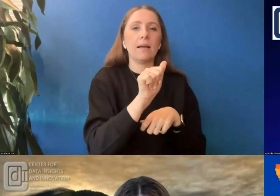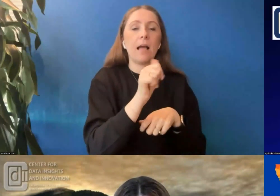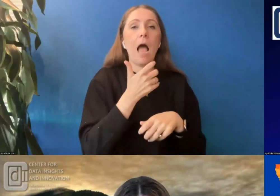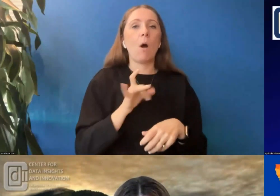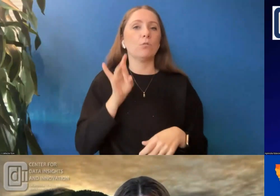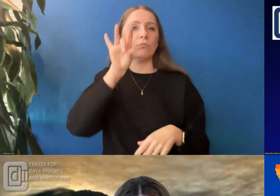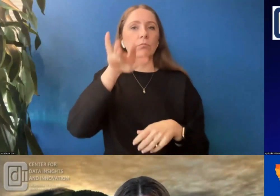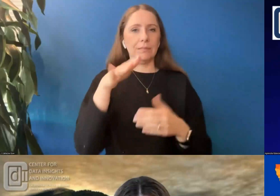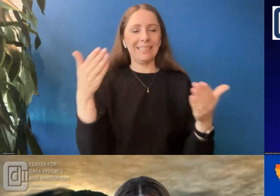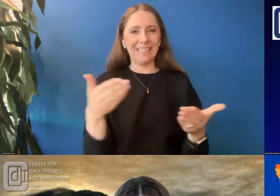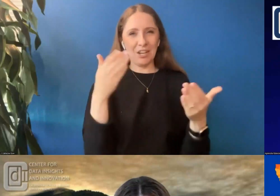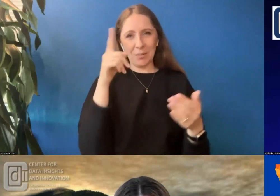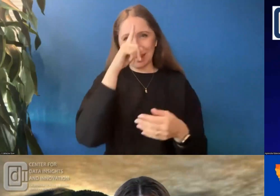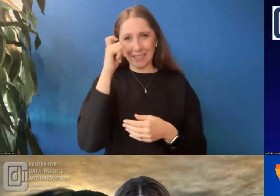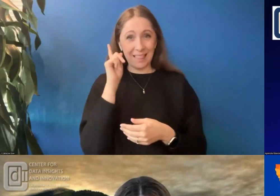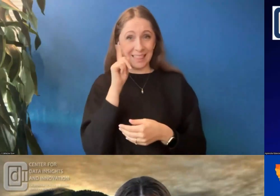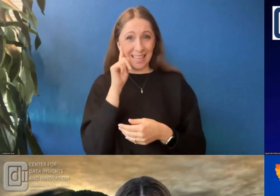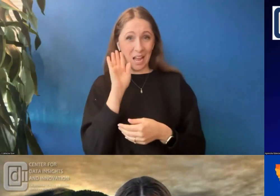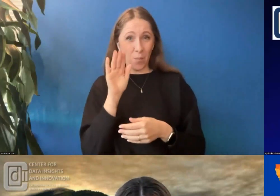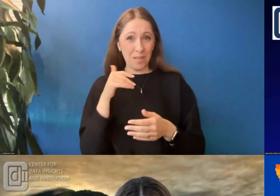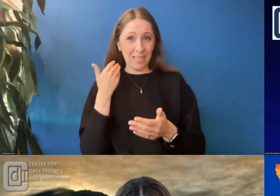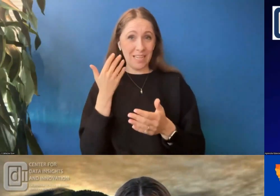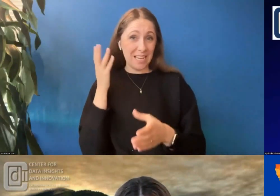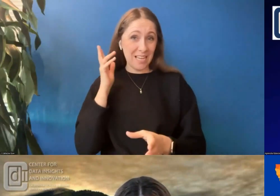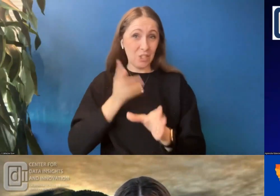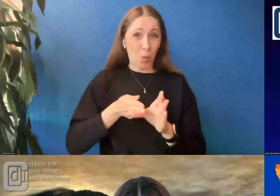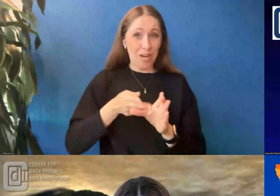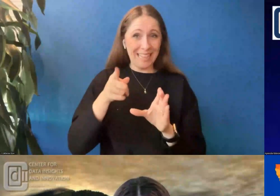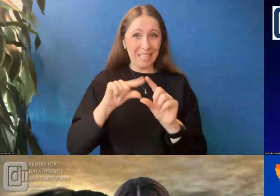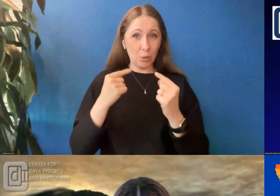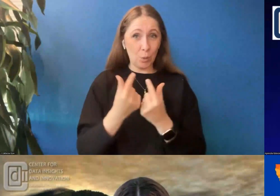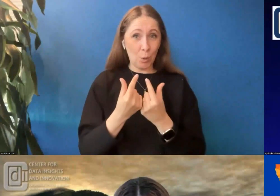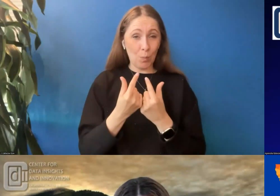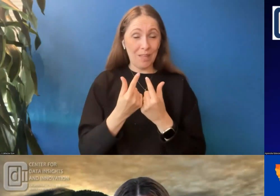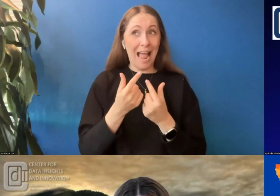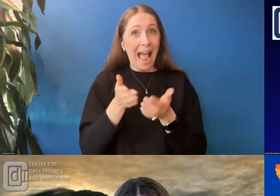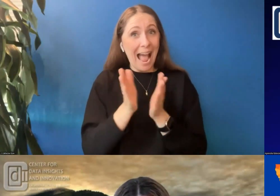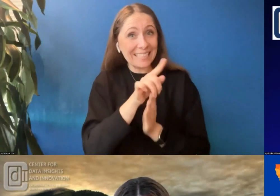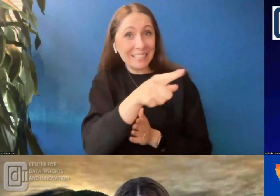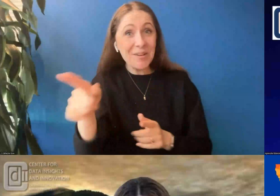because I'm probably going to be coming at some point to this group to say, would anybody be interested?